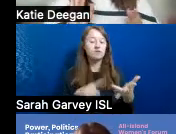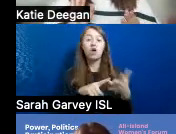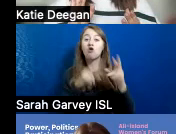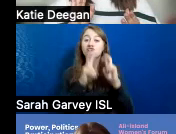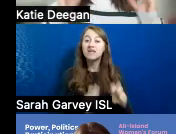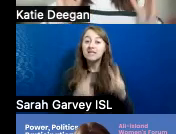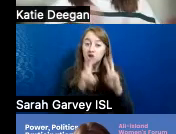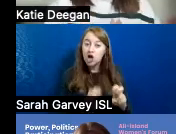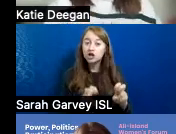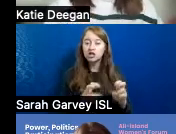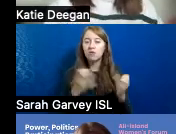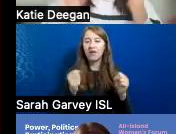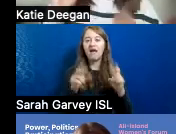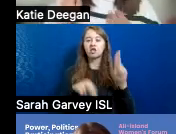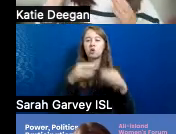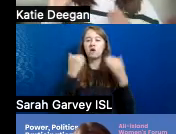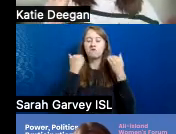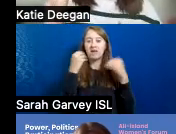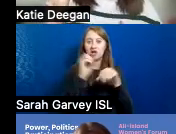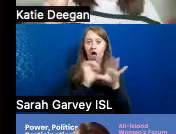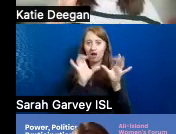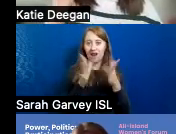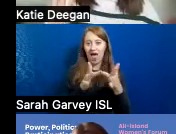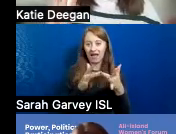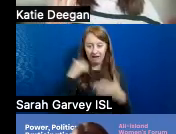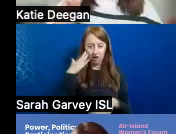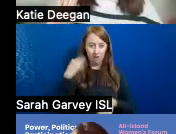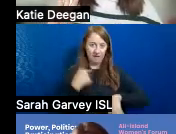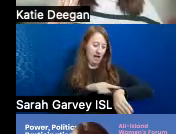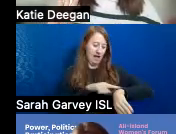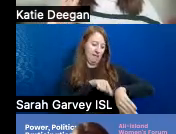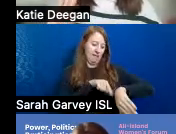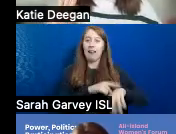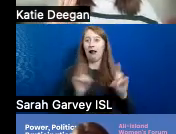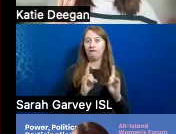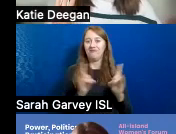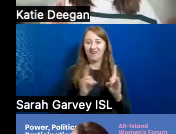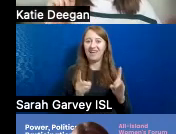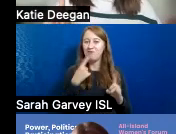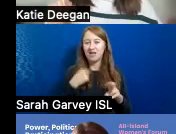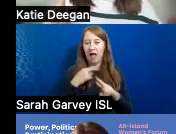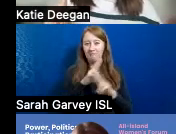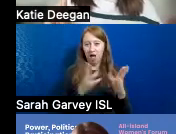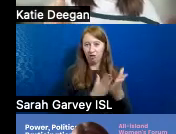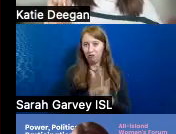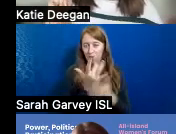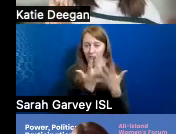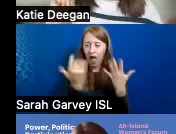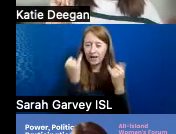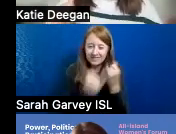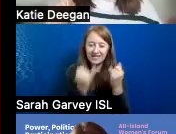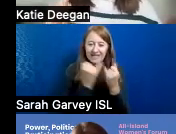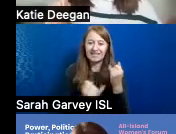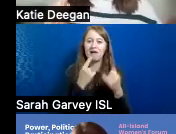website. I know I'm running out of time, so there's 3 there. I won't go into them too many details, but one really good one is